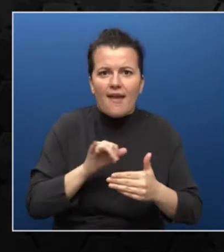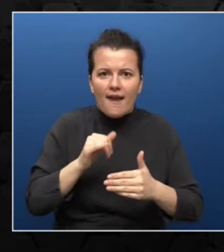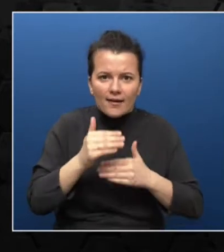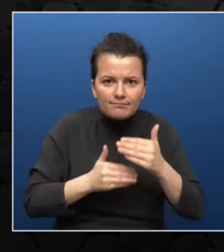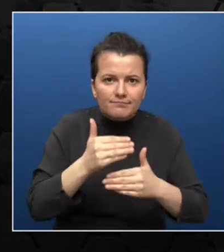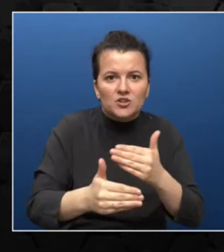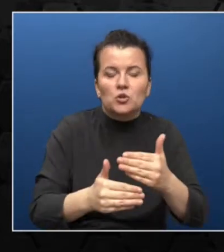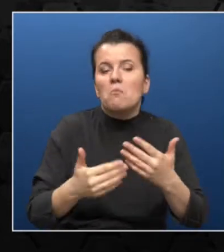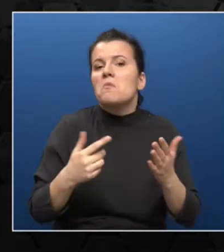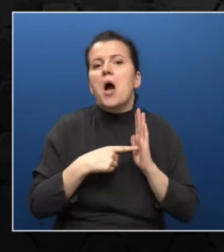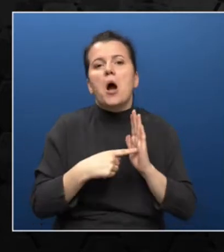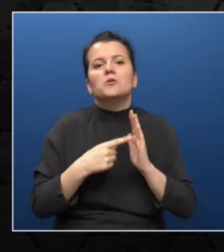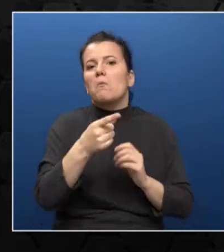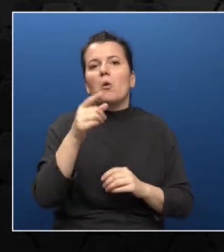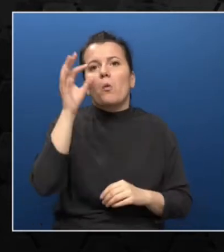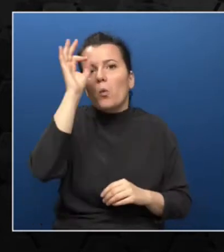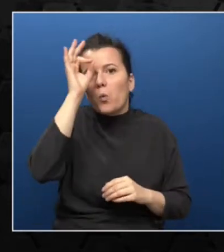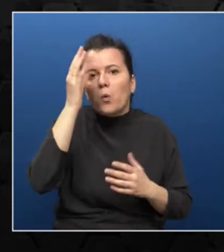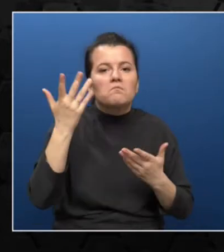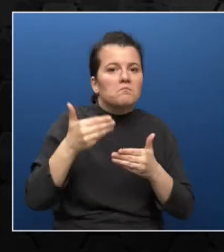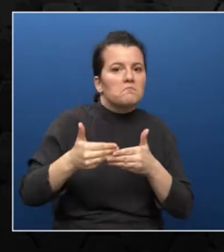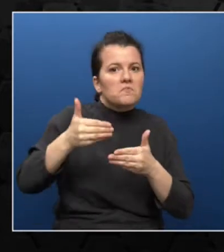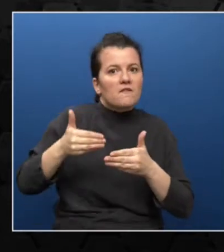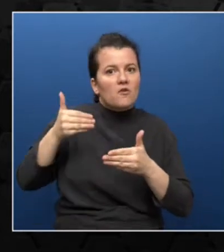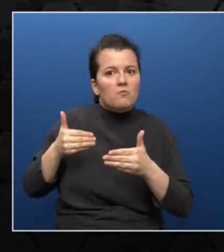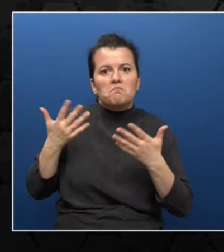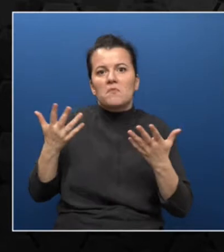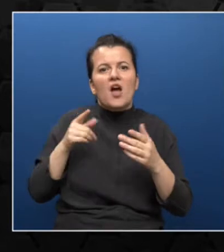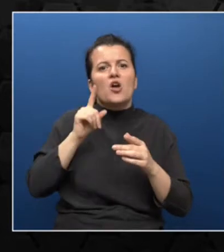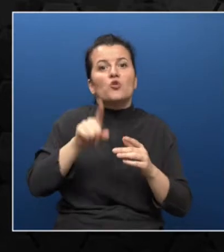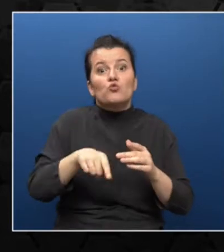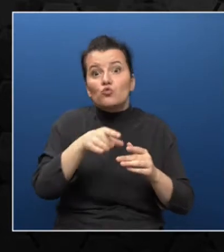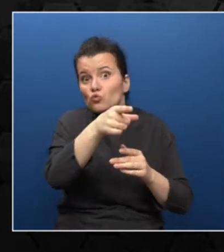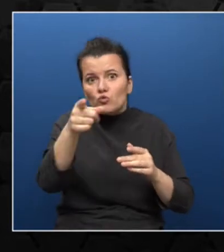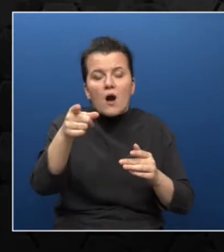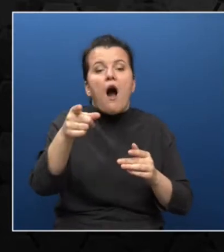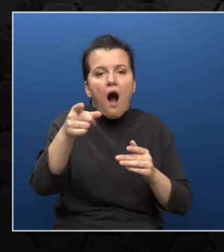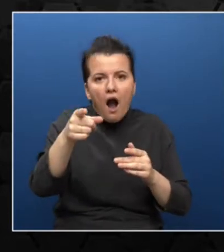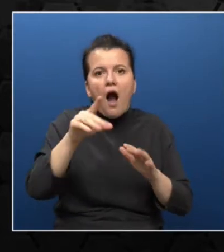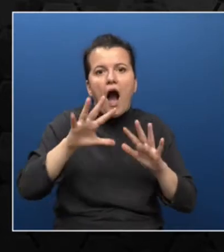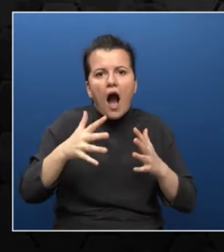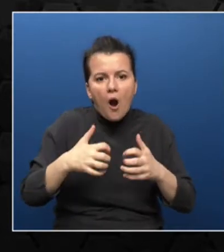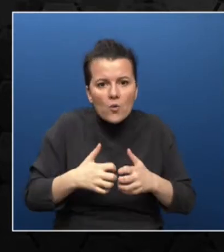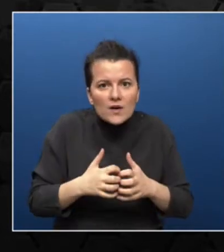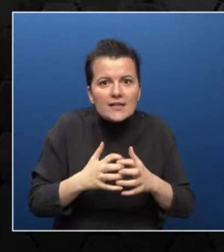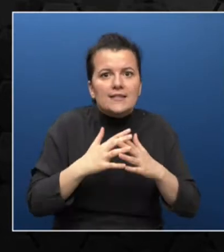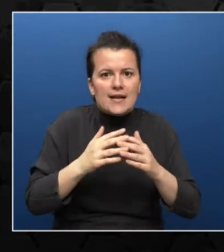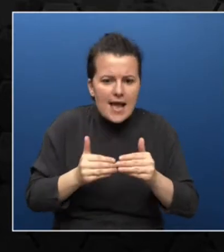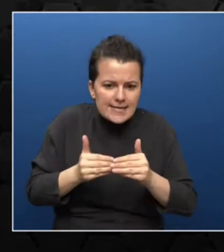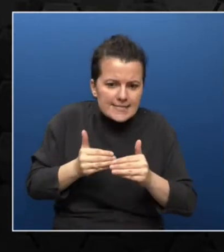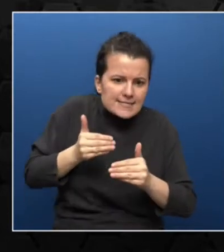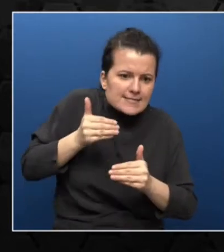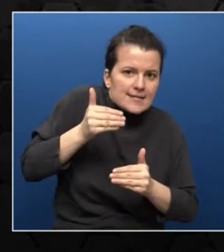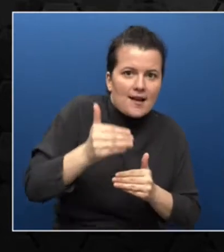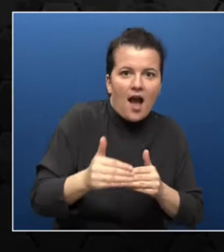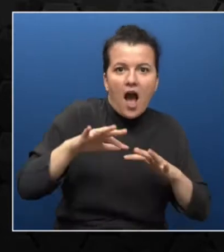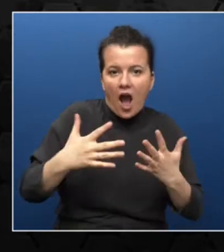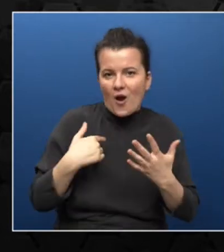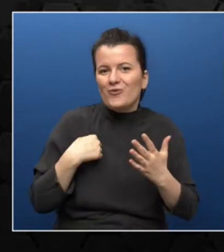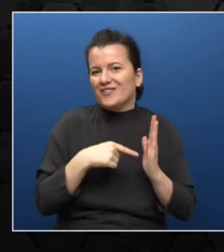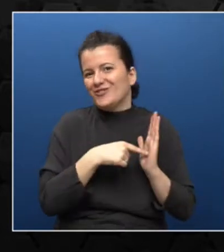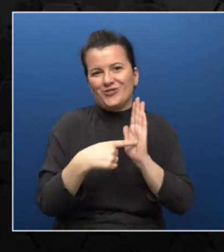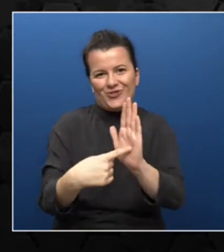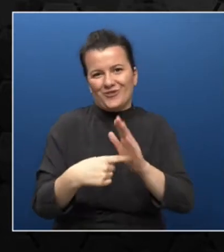can definitely gain a lot of insights regarding how to get started with machine learning after this